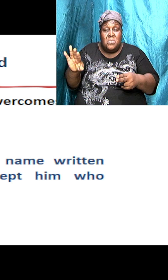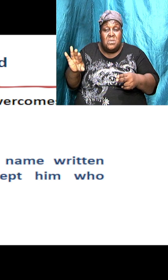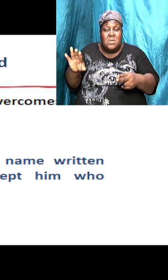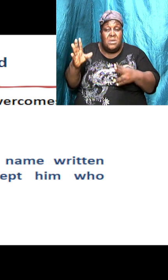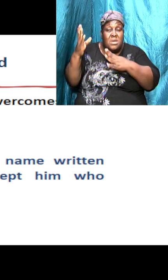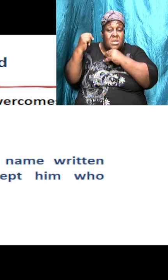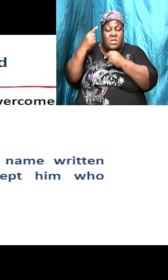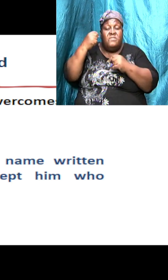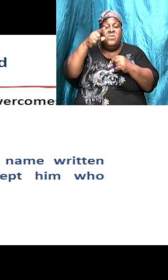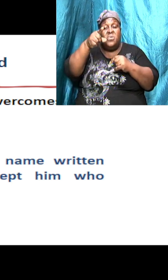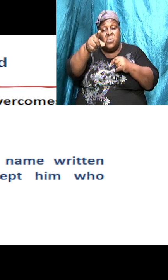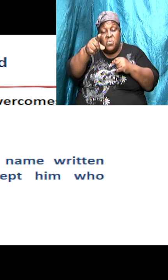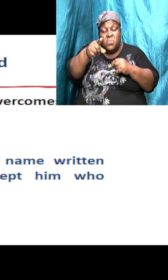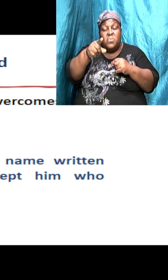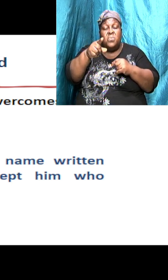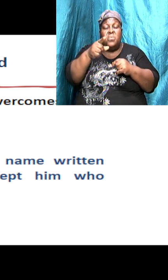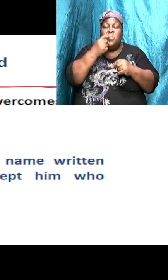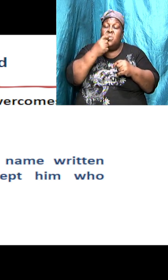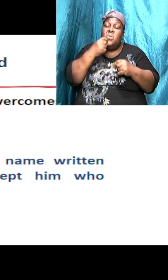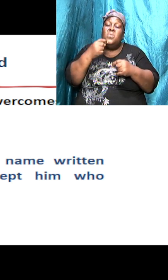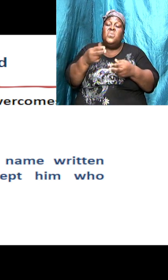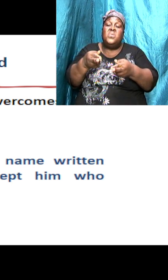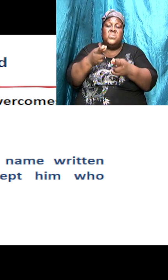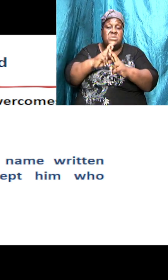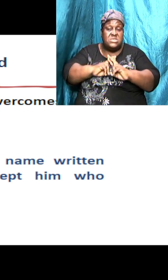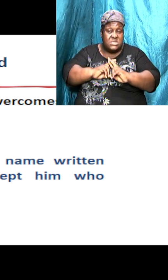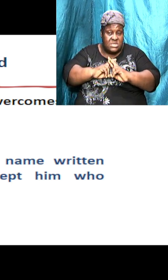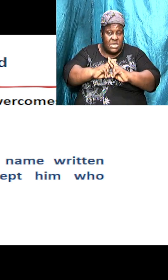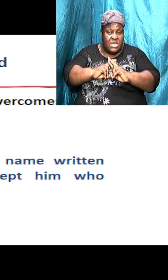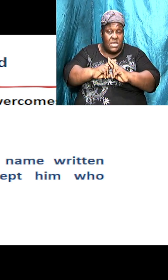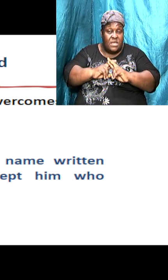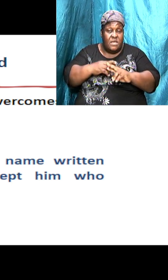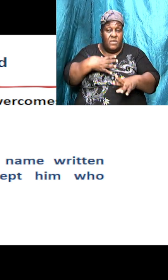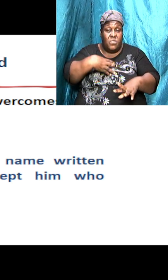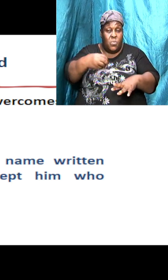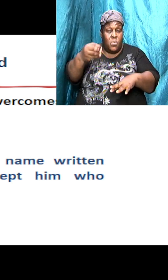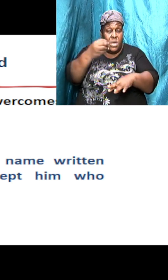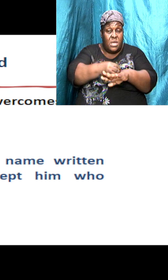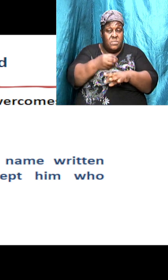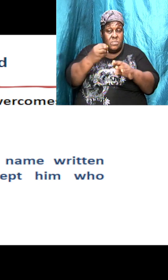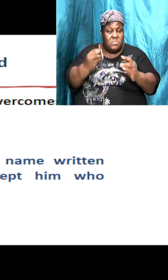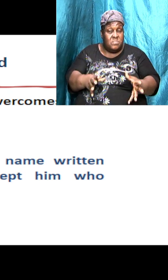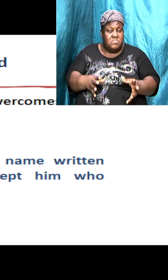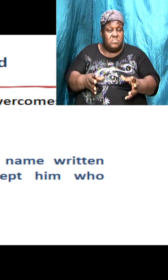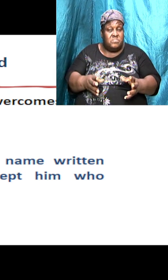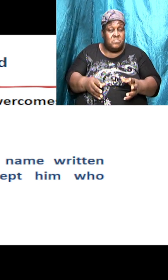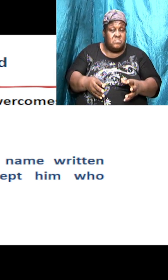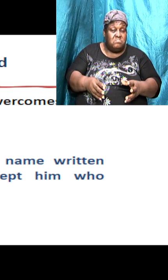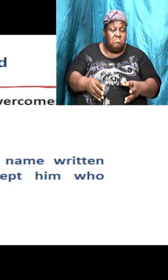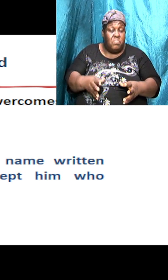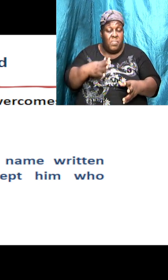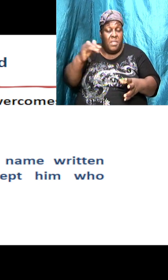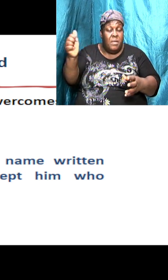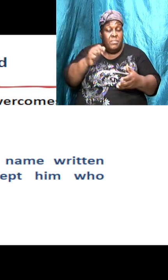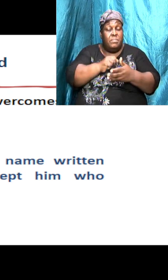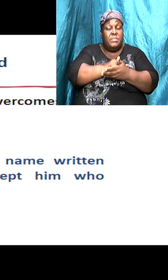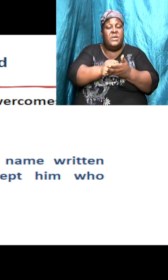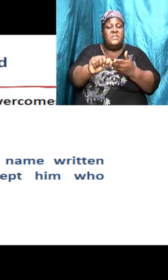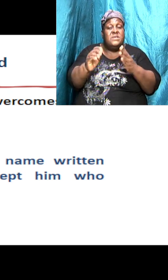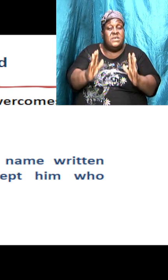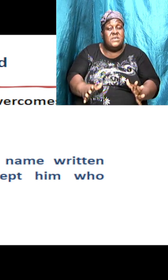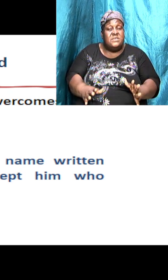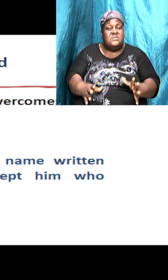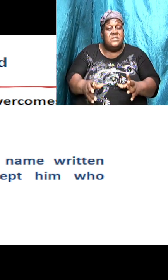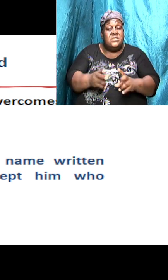a great blessing. That was a something to look forward to by the saints at Pergamos, who knew what